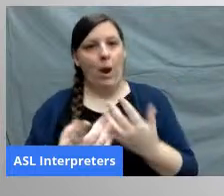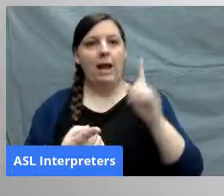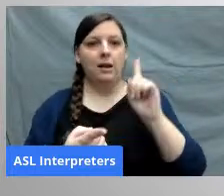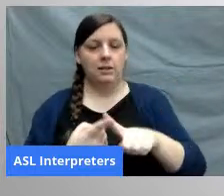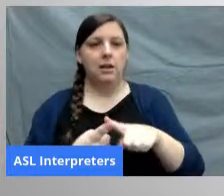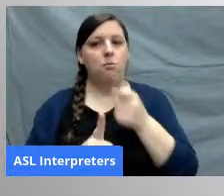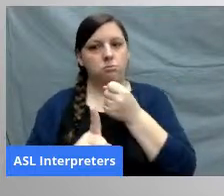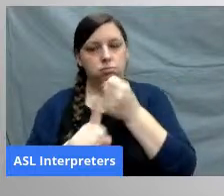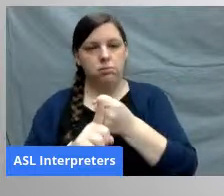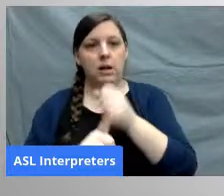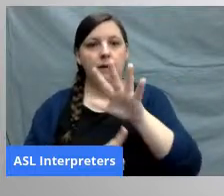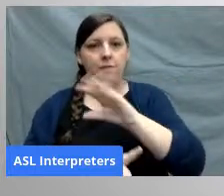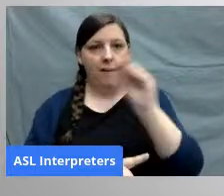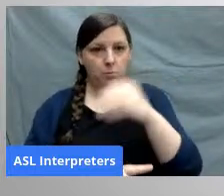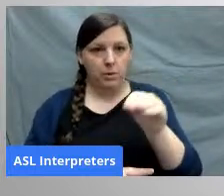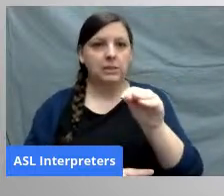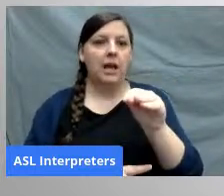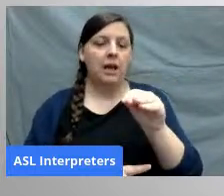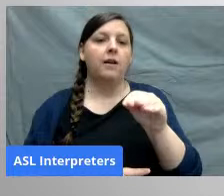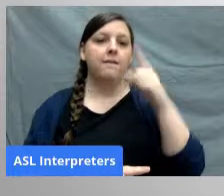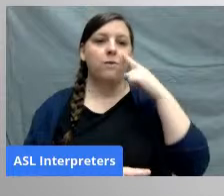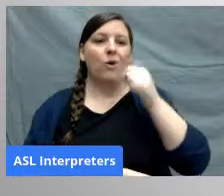Dr. Dykeman responded is accurate.